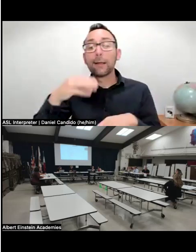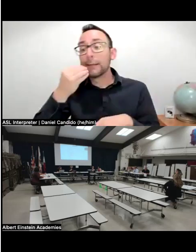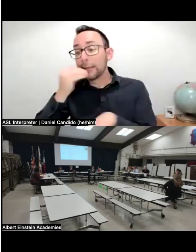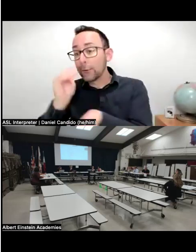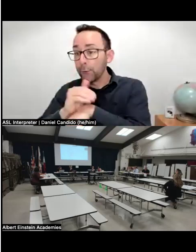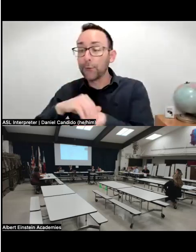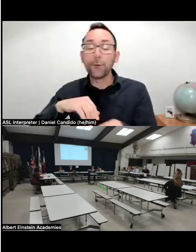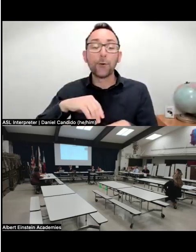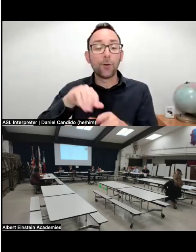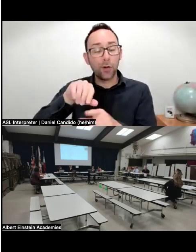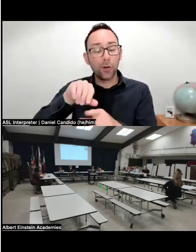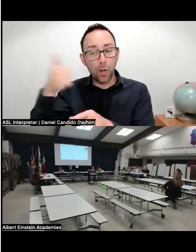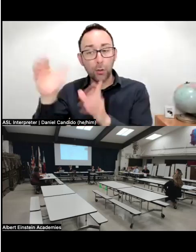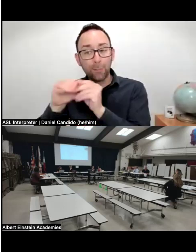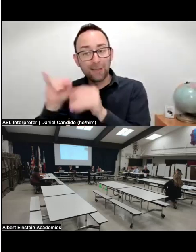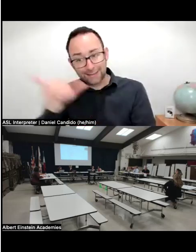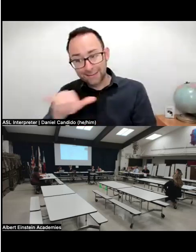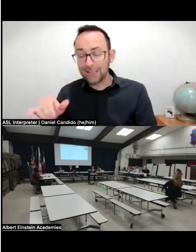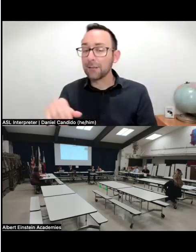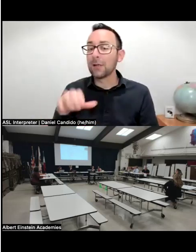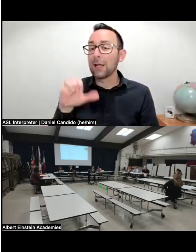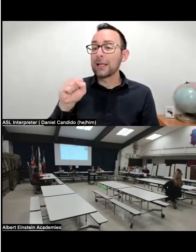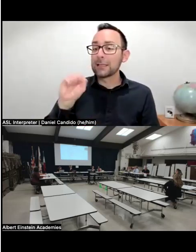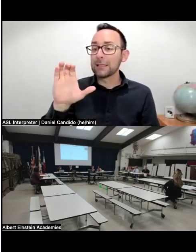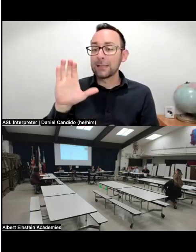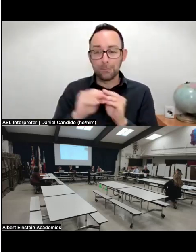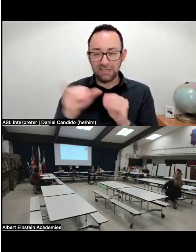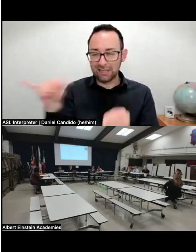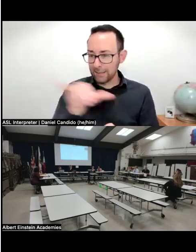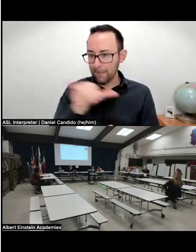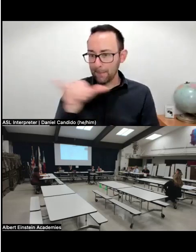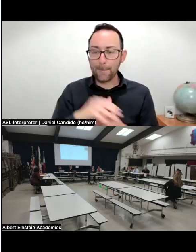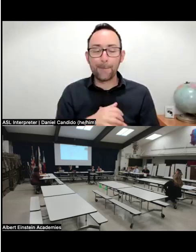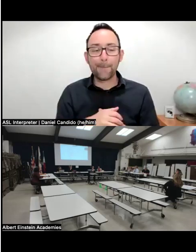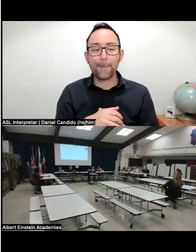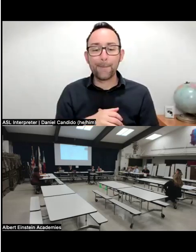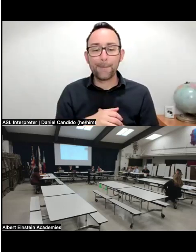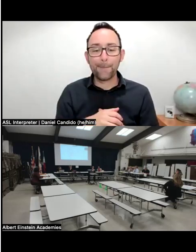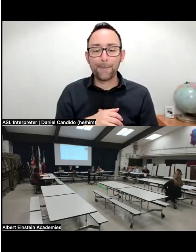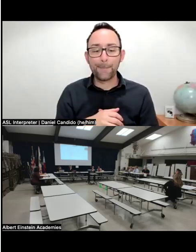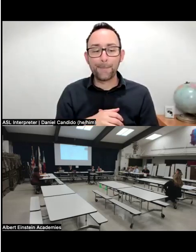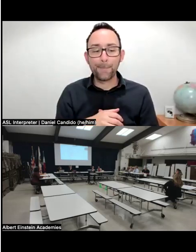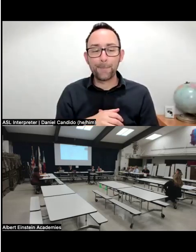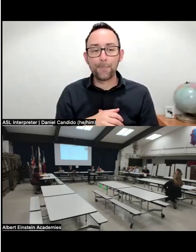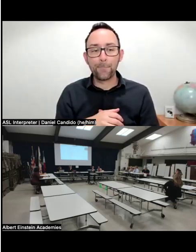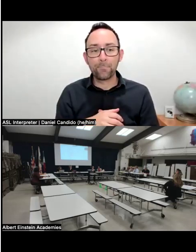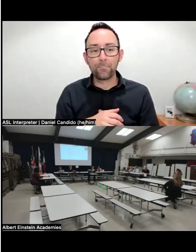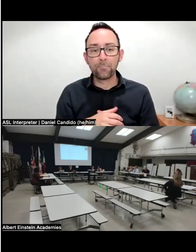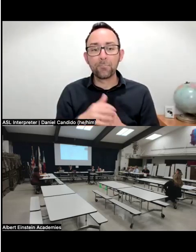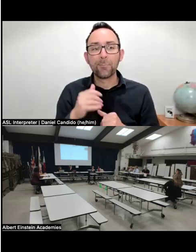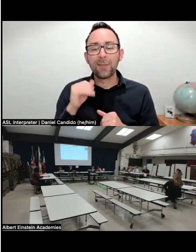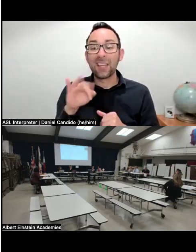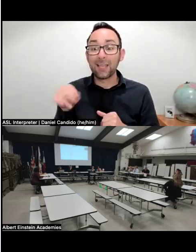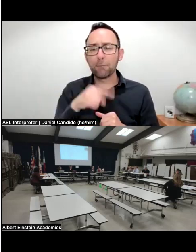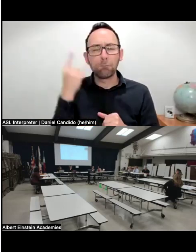dinner, and then for the SSC meetings as well. But I think if you guys are wondering about attendance and if this is the, yeah, I